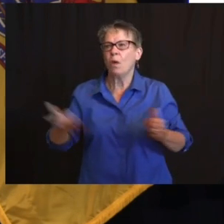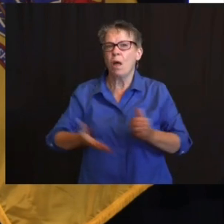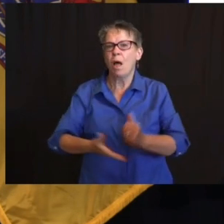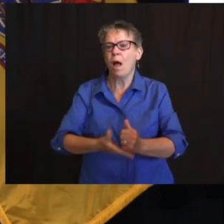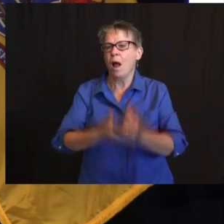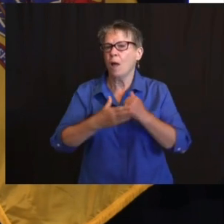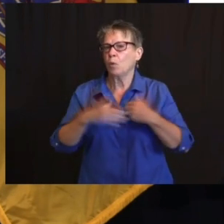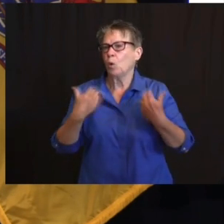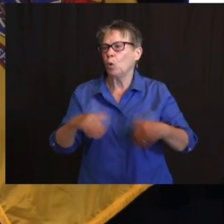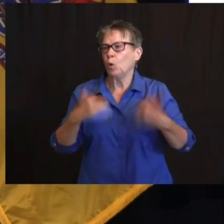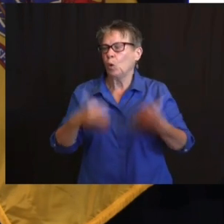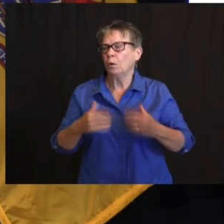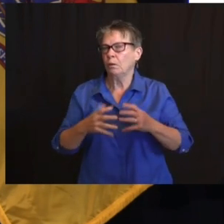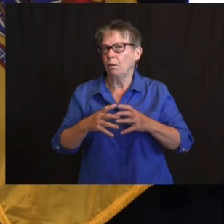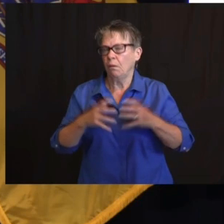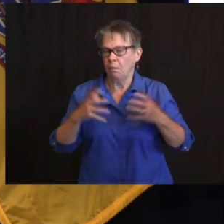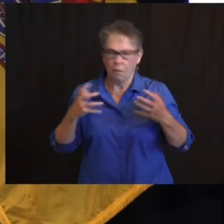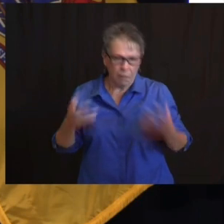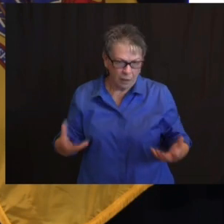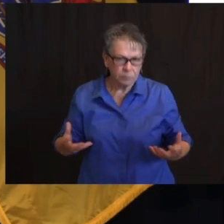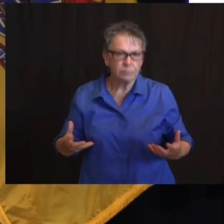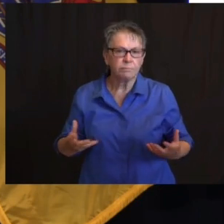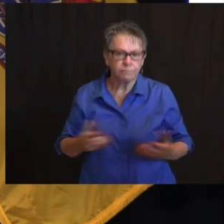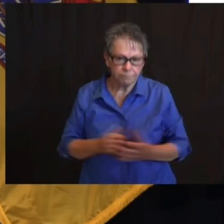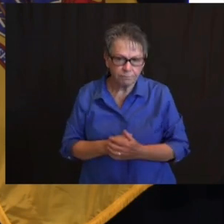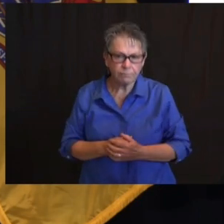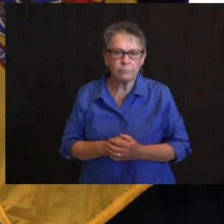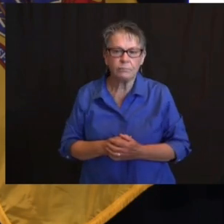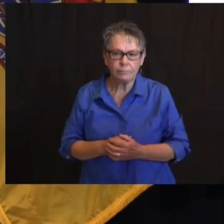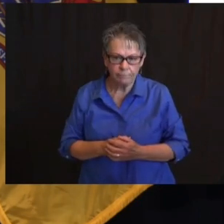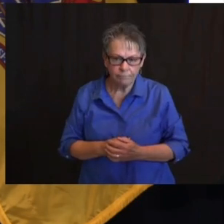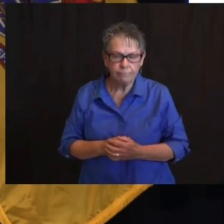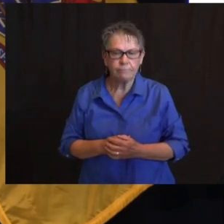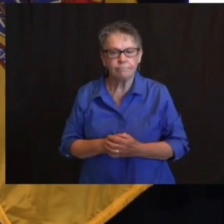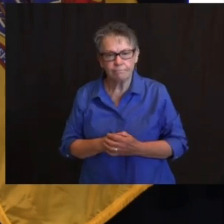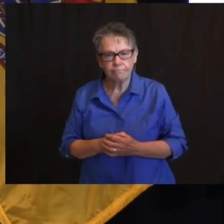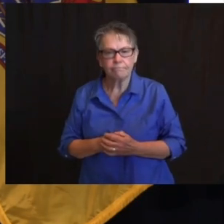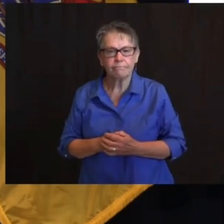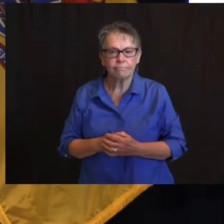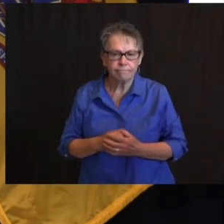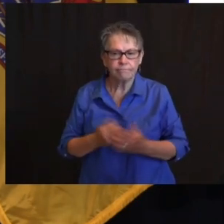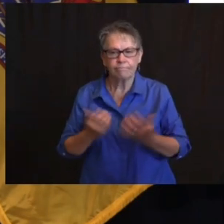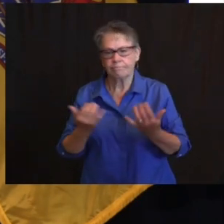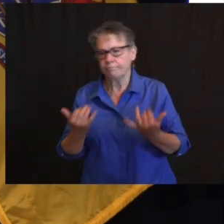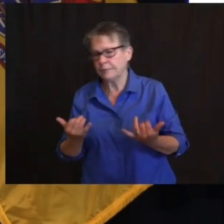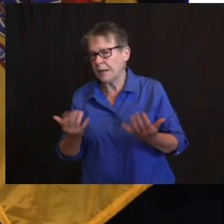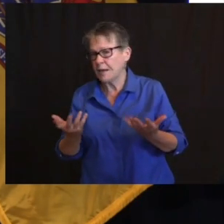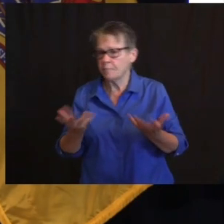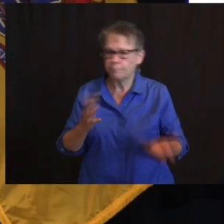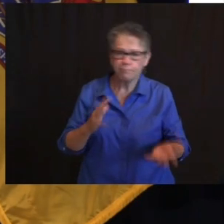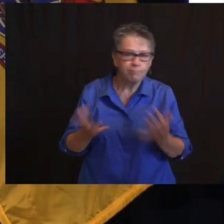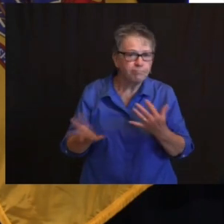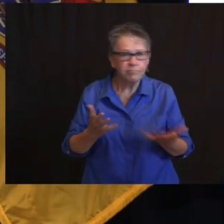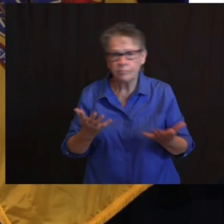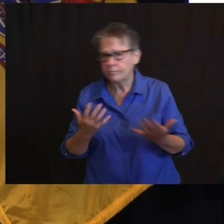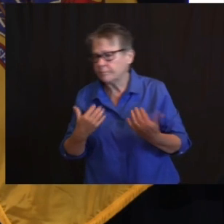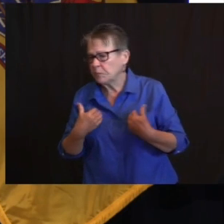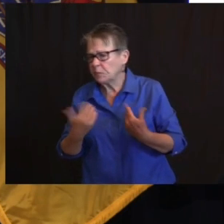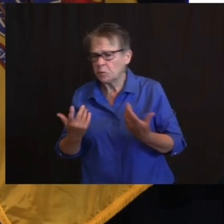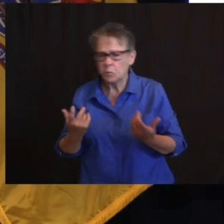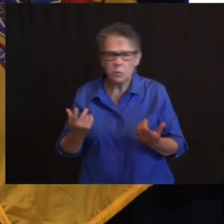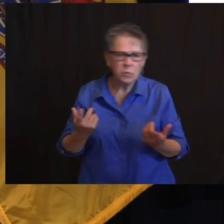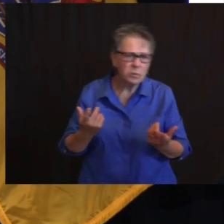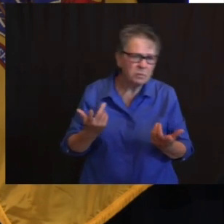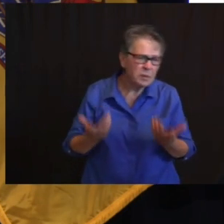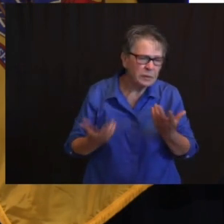I think what we'll probably do, as we've done with testing, we'll probably from time to time, Judy, come back and do a